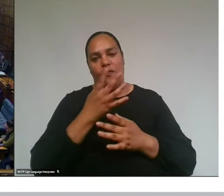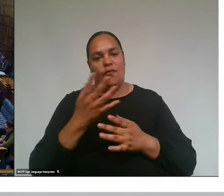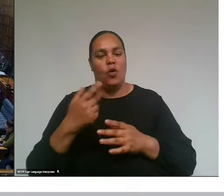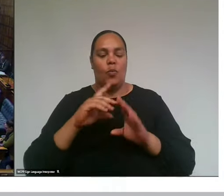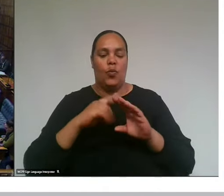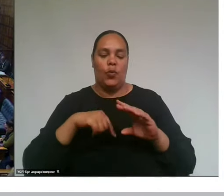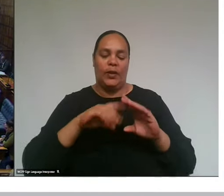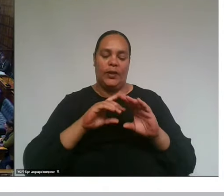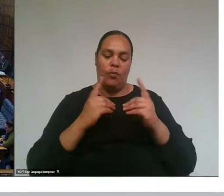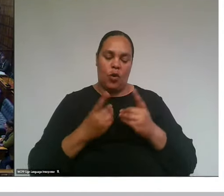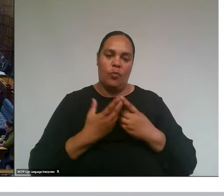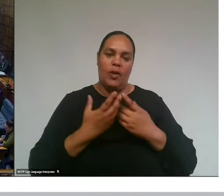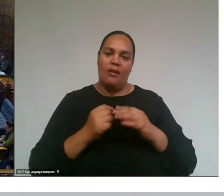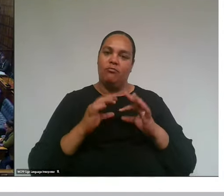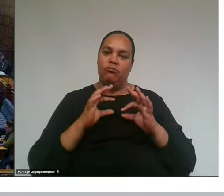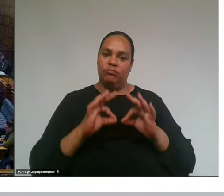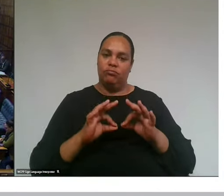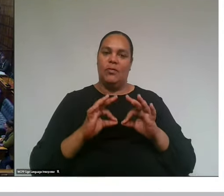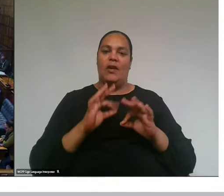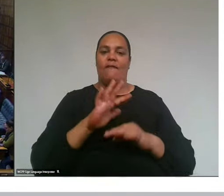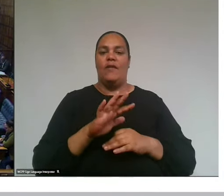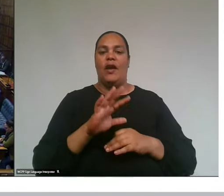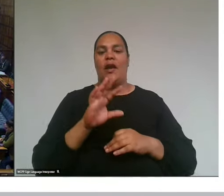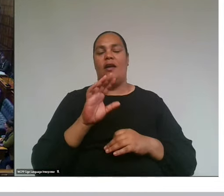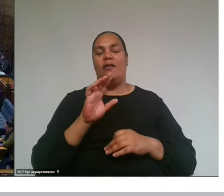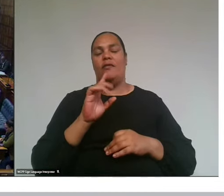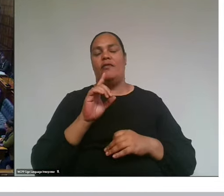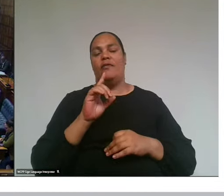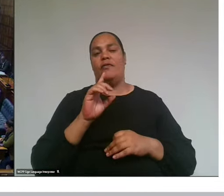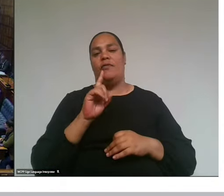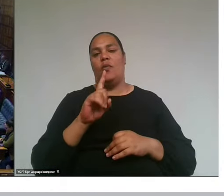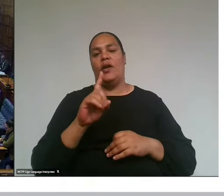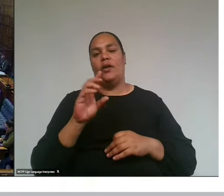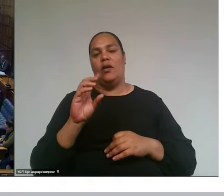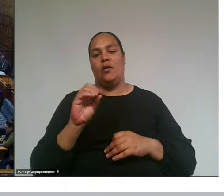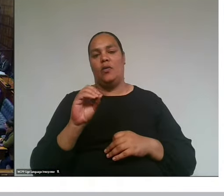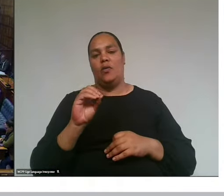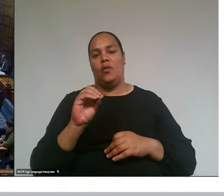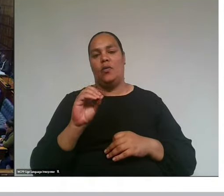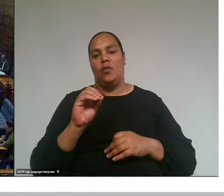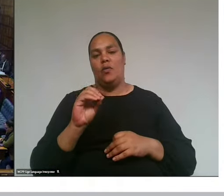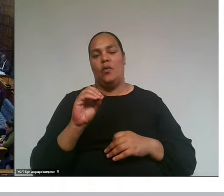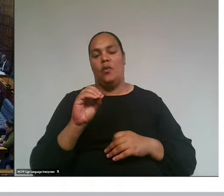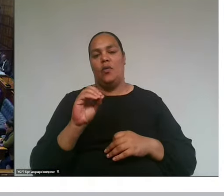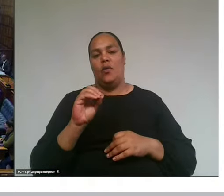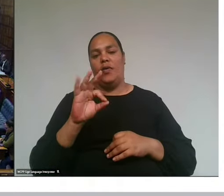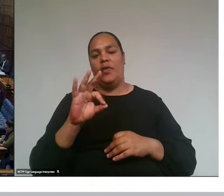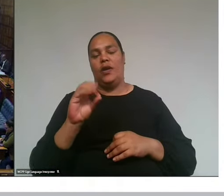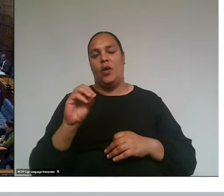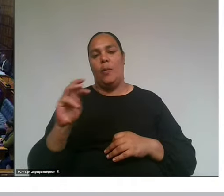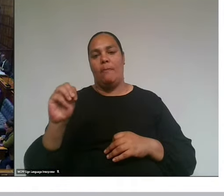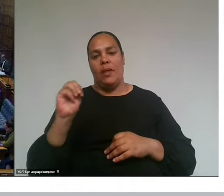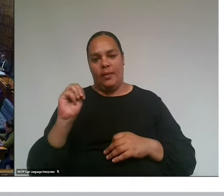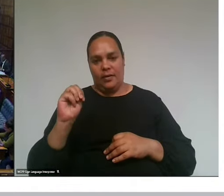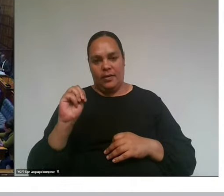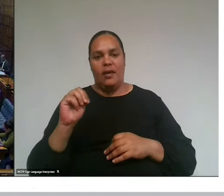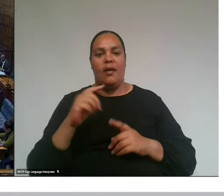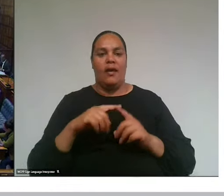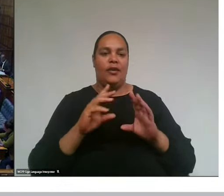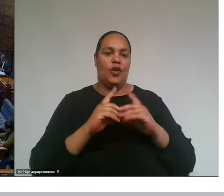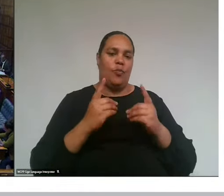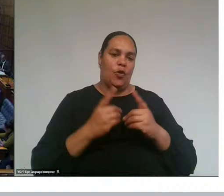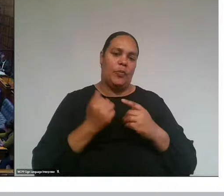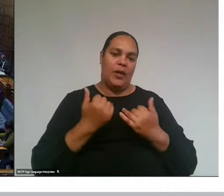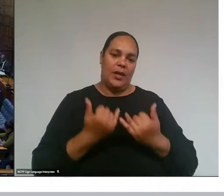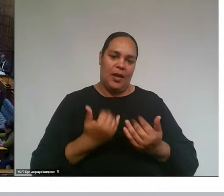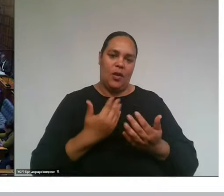department had an appropriation of 510 million 30 uh 510 and 030 million and the department has